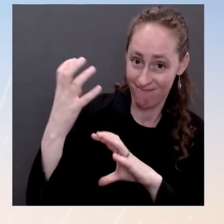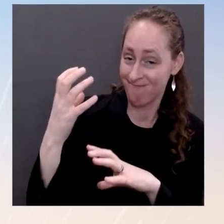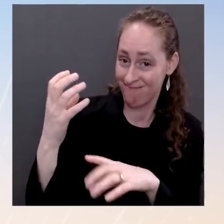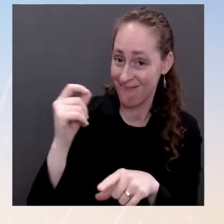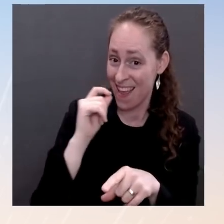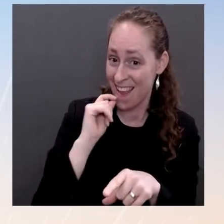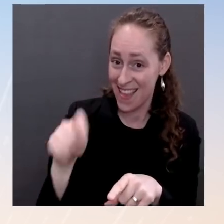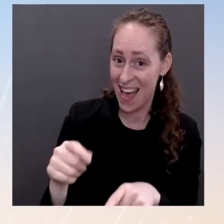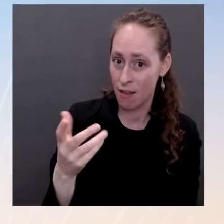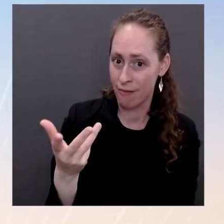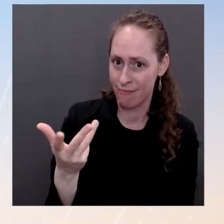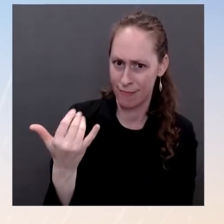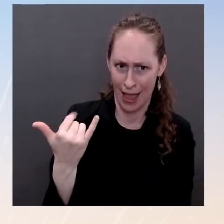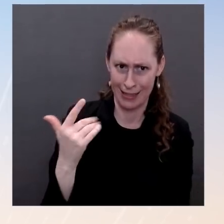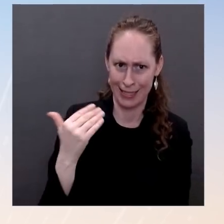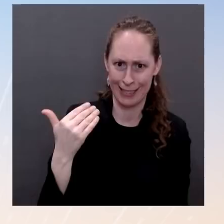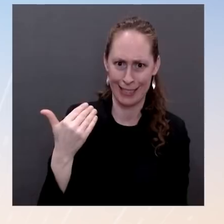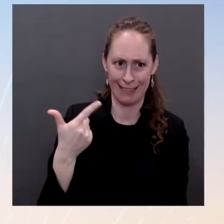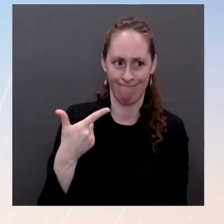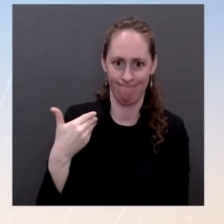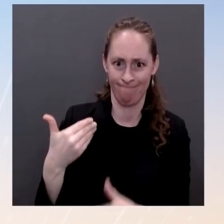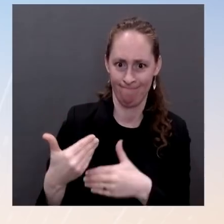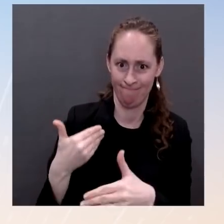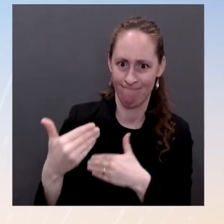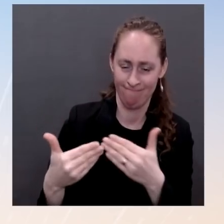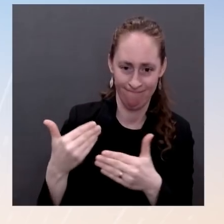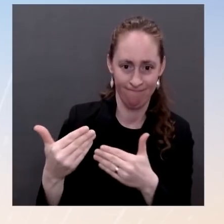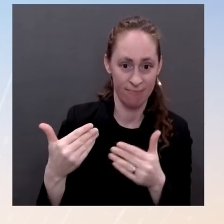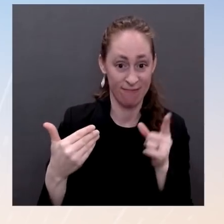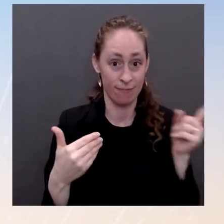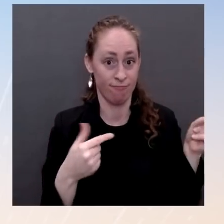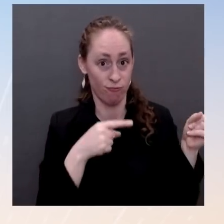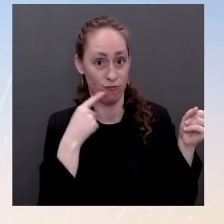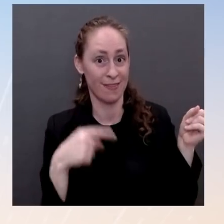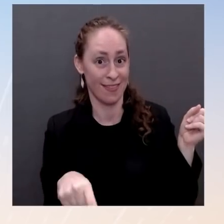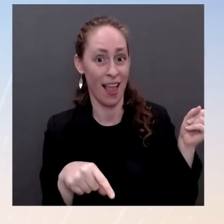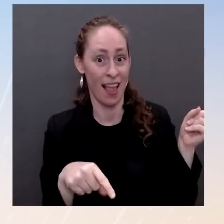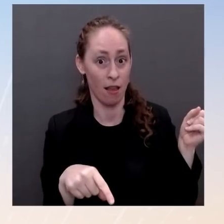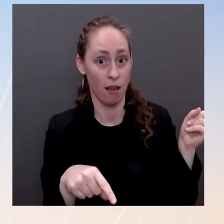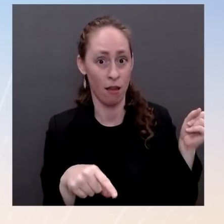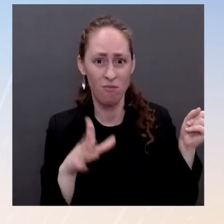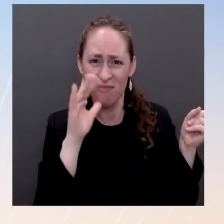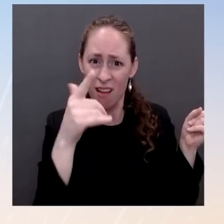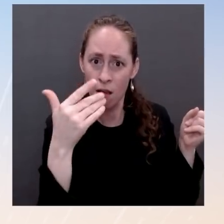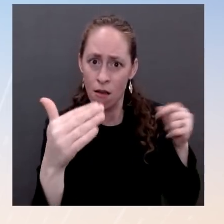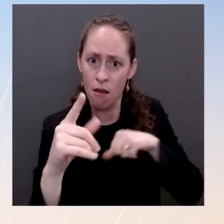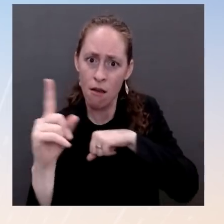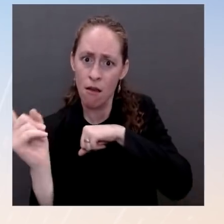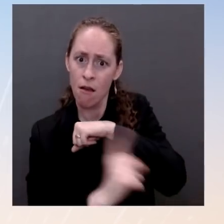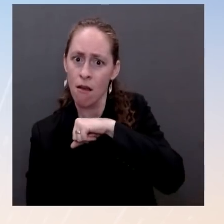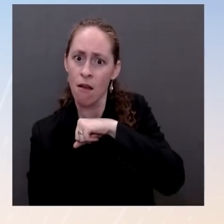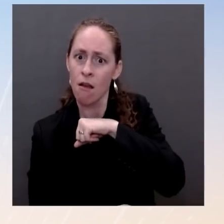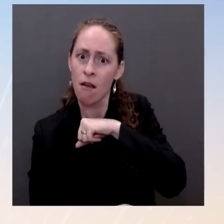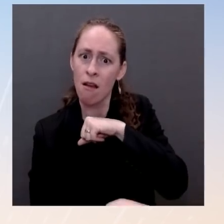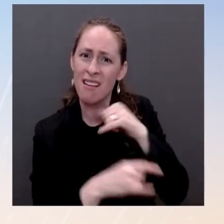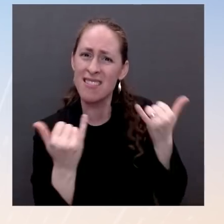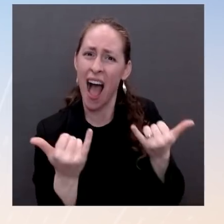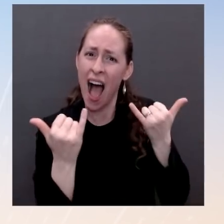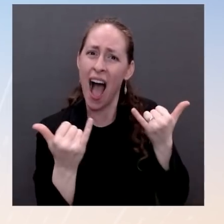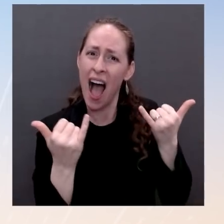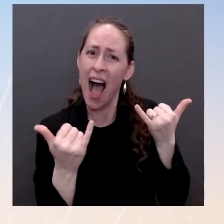happened today so that sanctions can be imposed before there is bloodshed? Or is the calculus still sort of centering